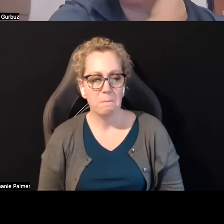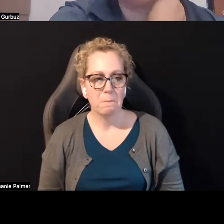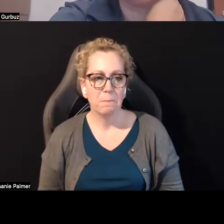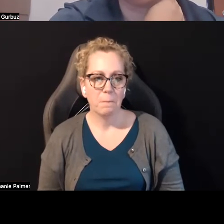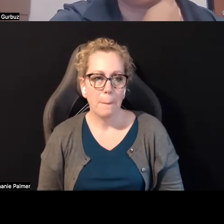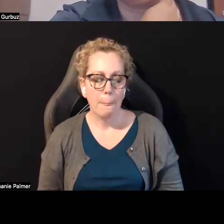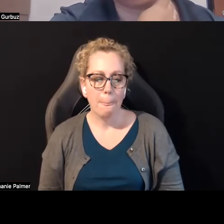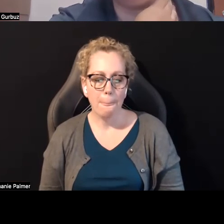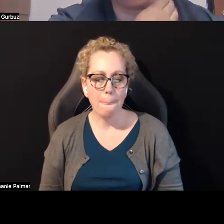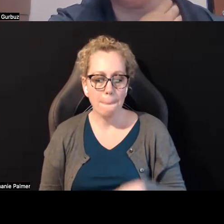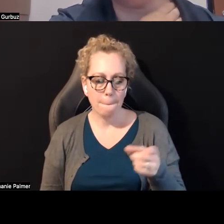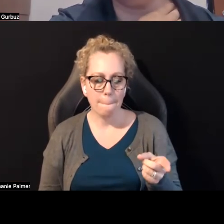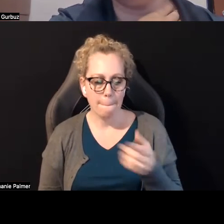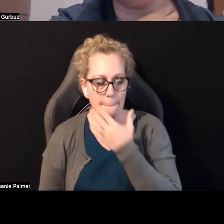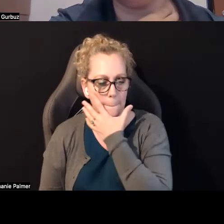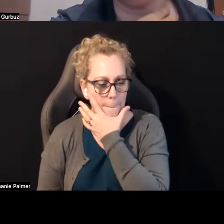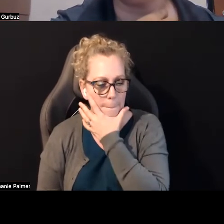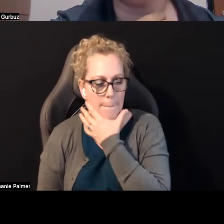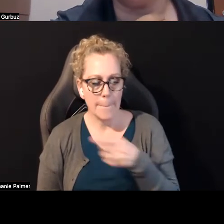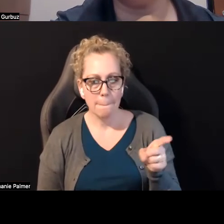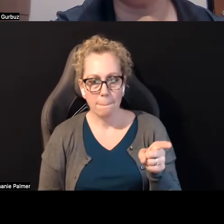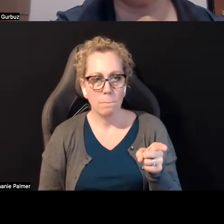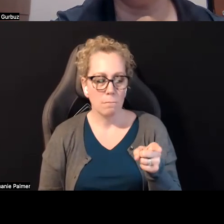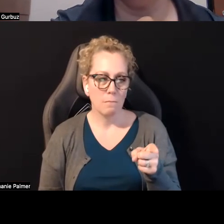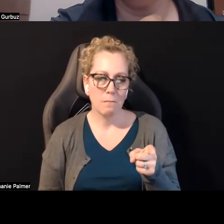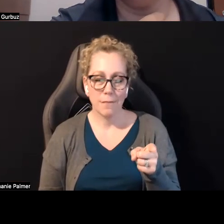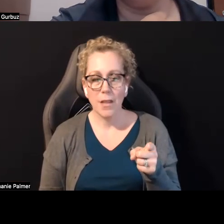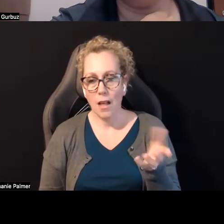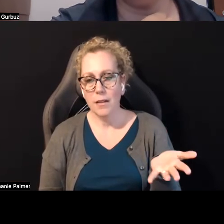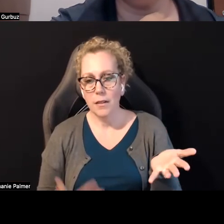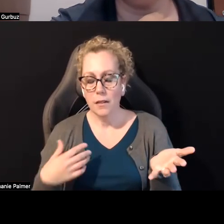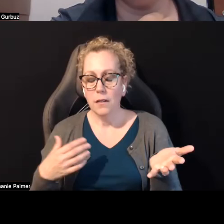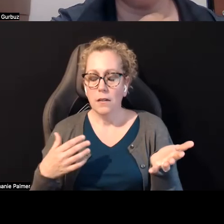There is an ongoing question that, again, I think requires